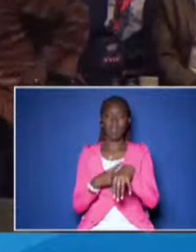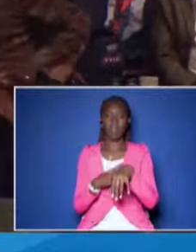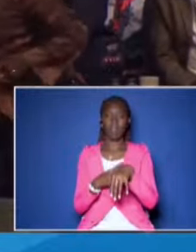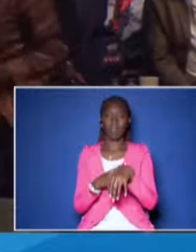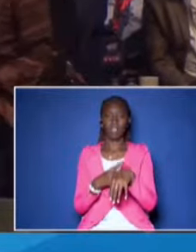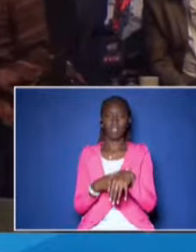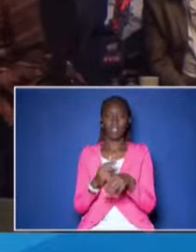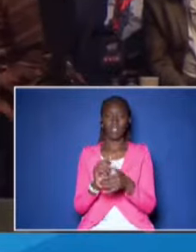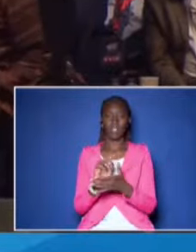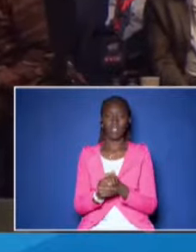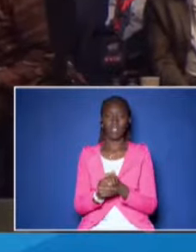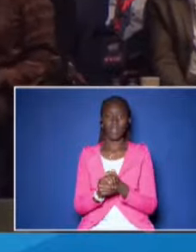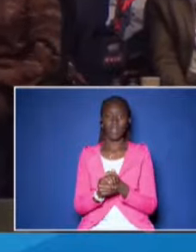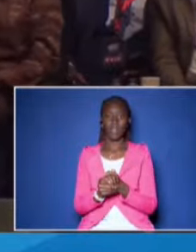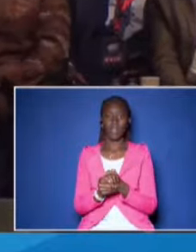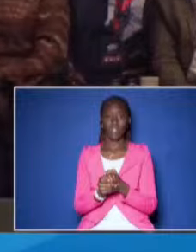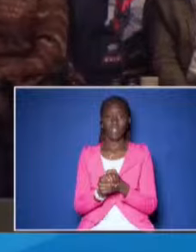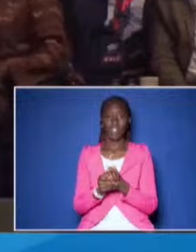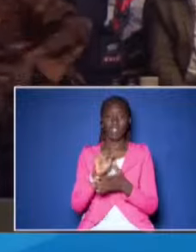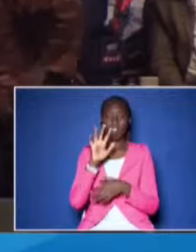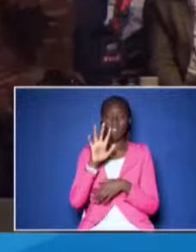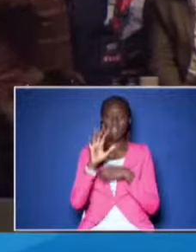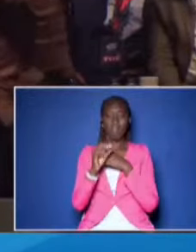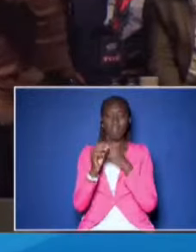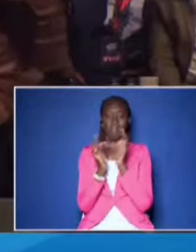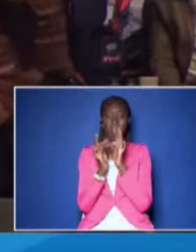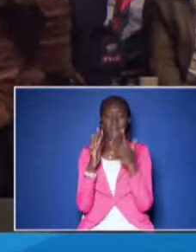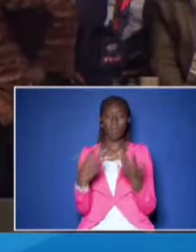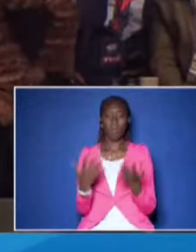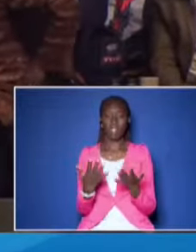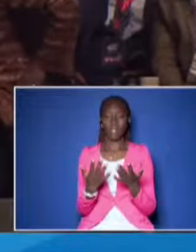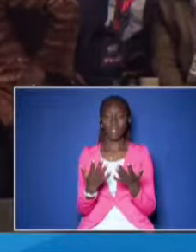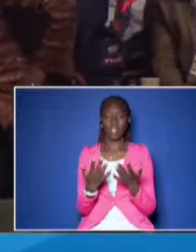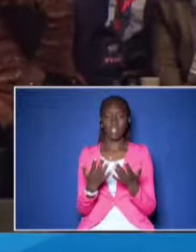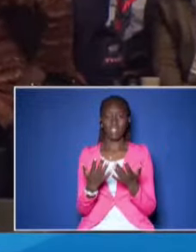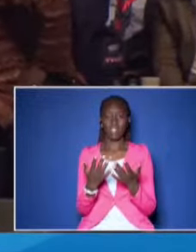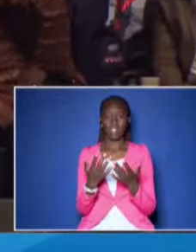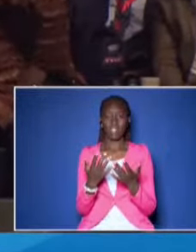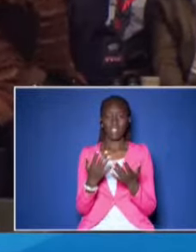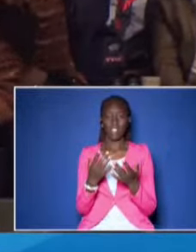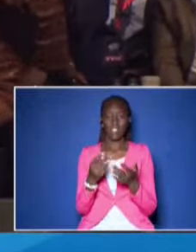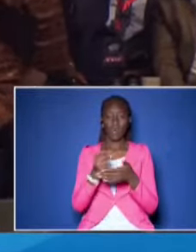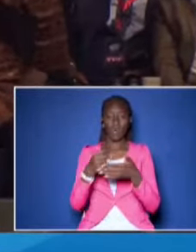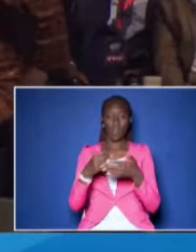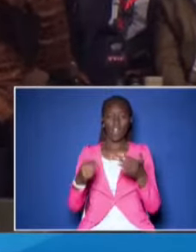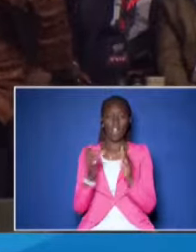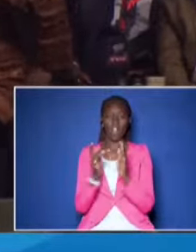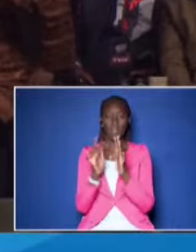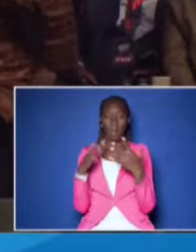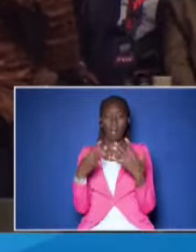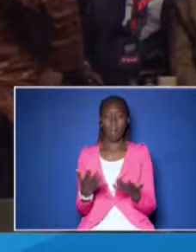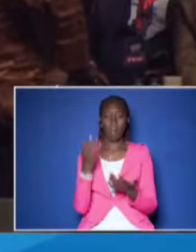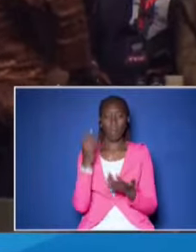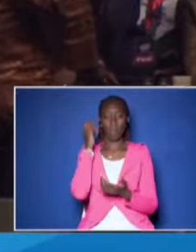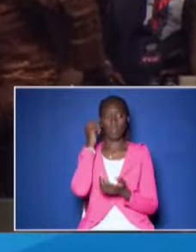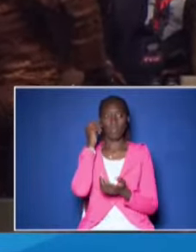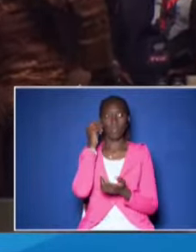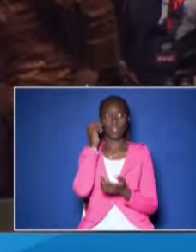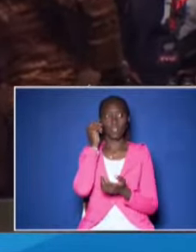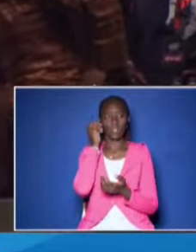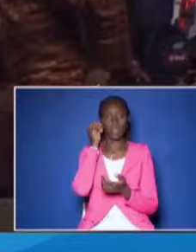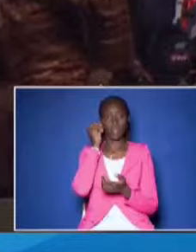yesterday you got that you got that it's like beginning to write a book